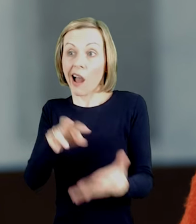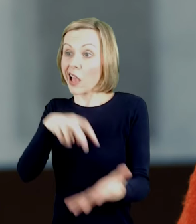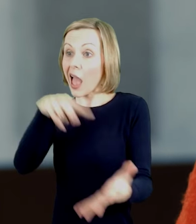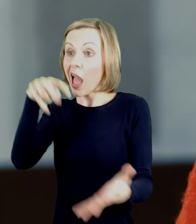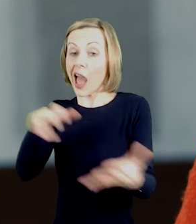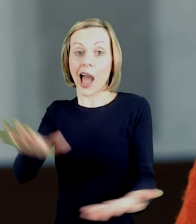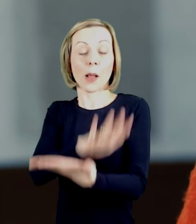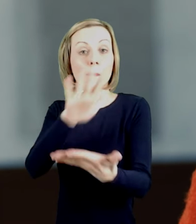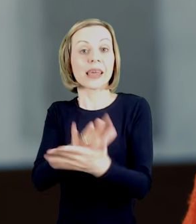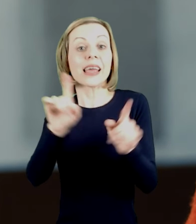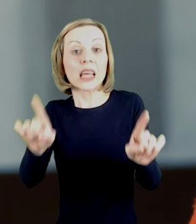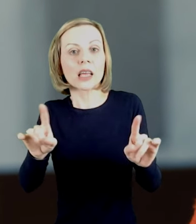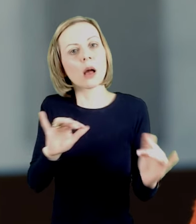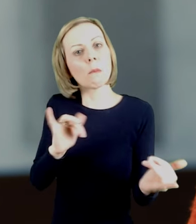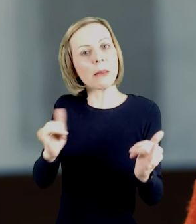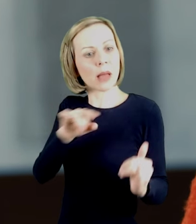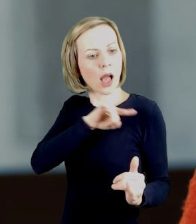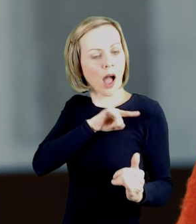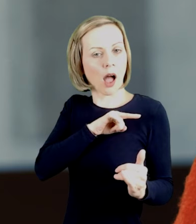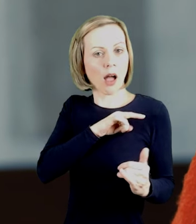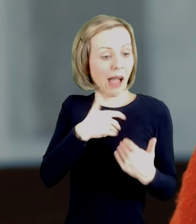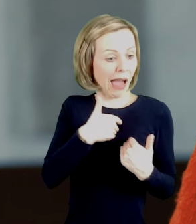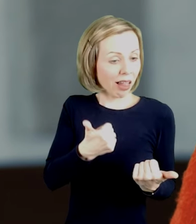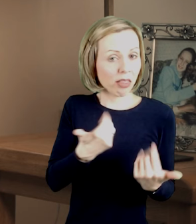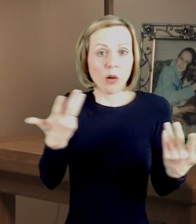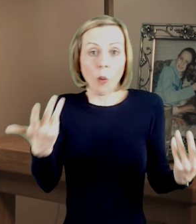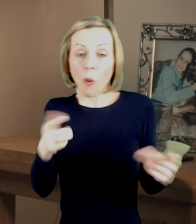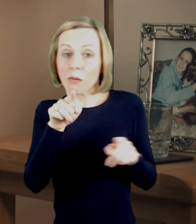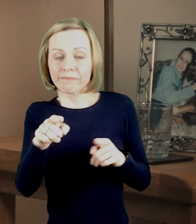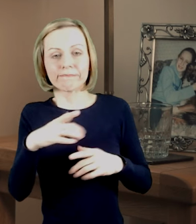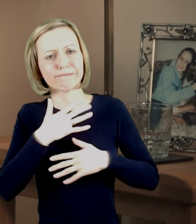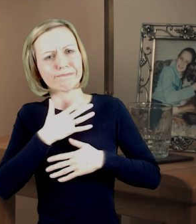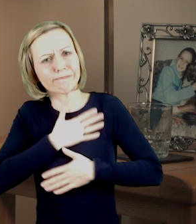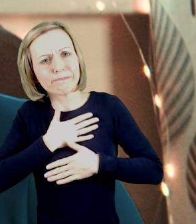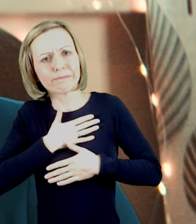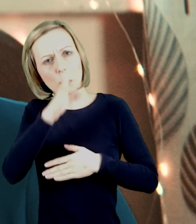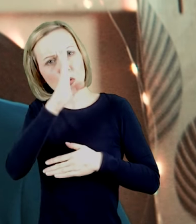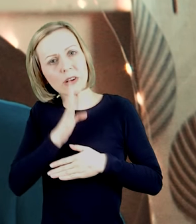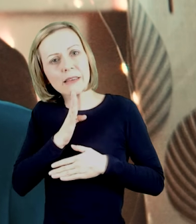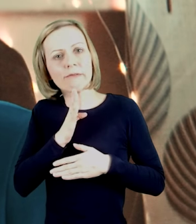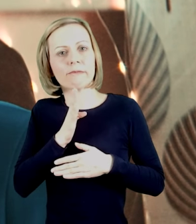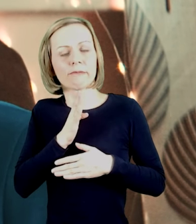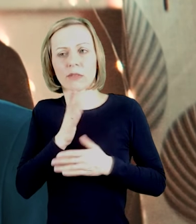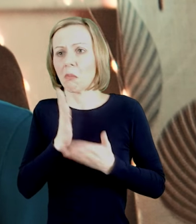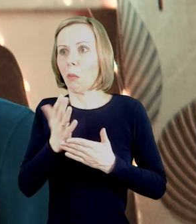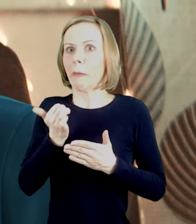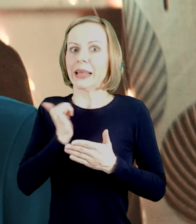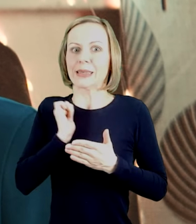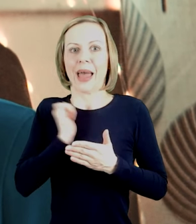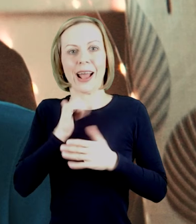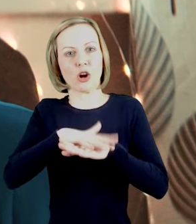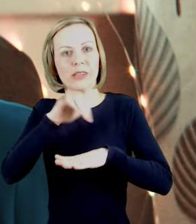a yippie-doo time, whether that might be because of your health. For bereaved people, there's so much expectation